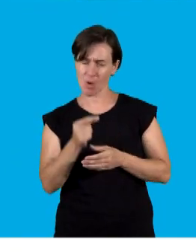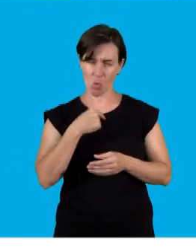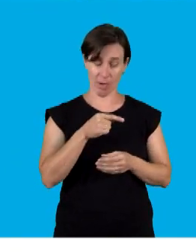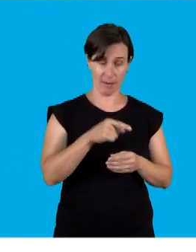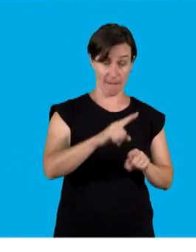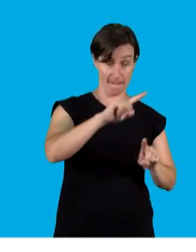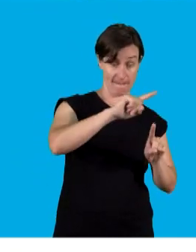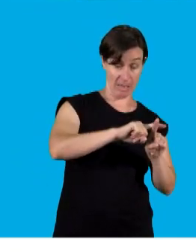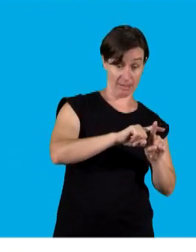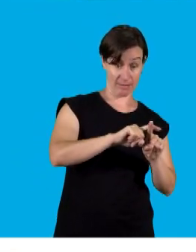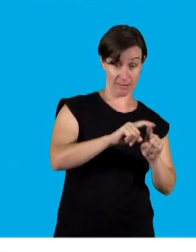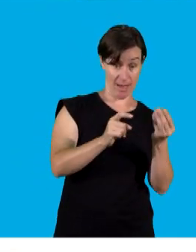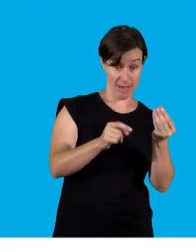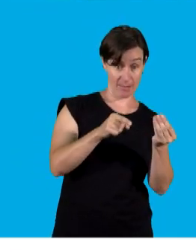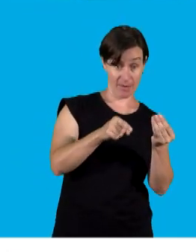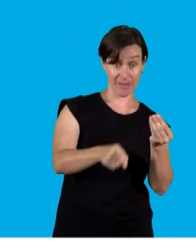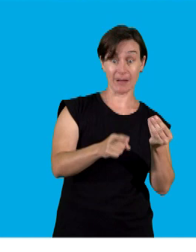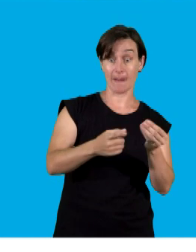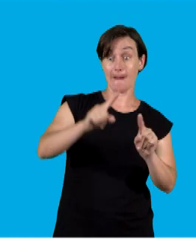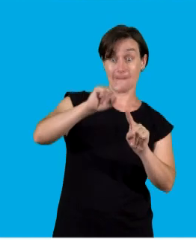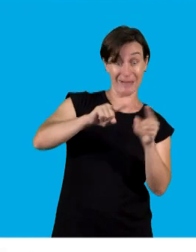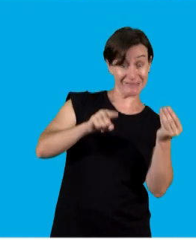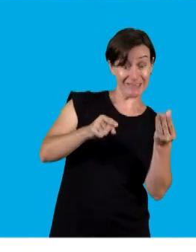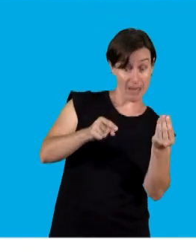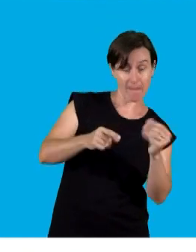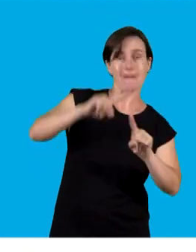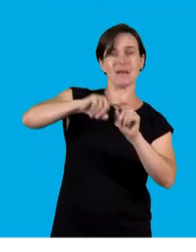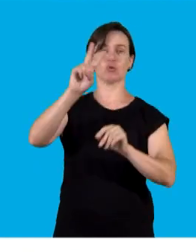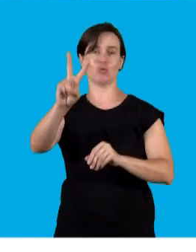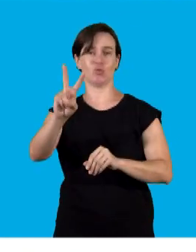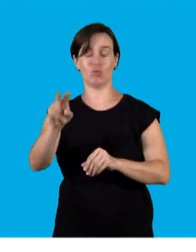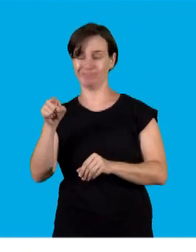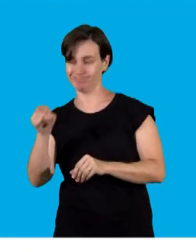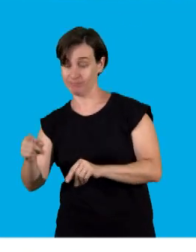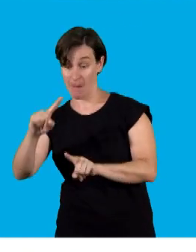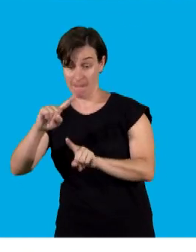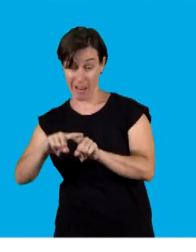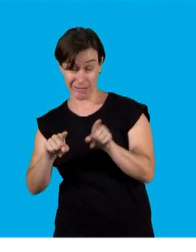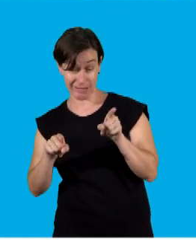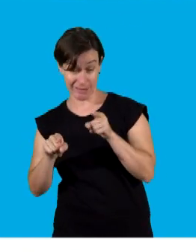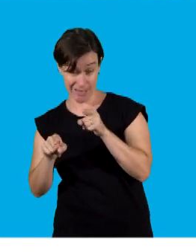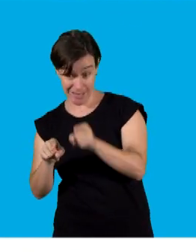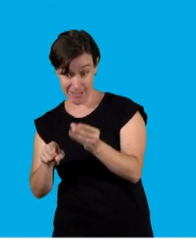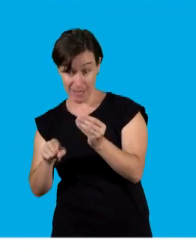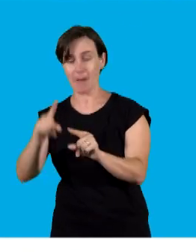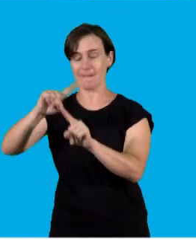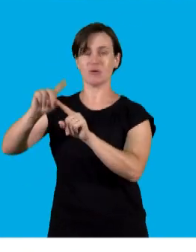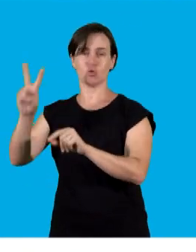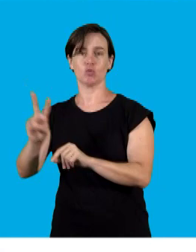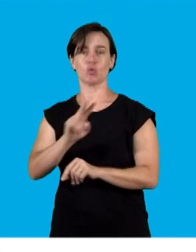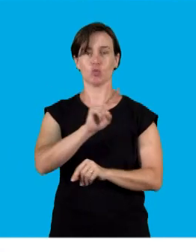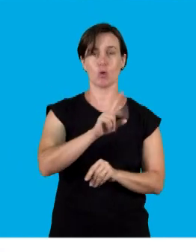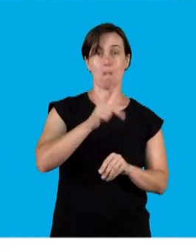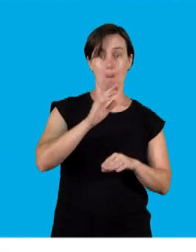we are adding 2 more than we previously added to the previous number or to the previous term.